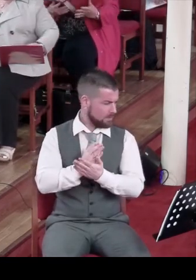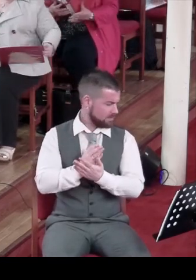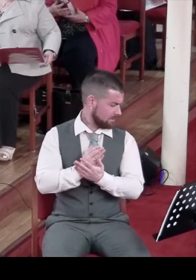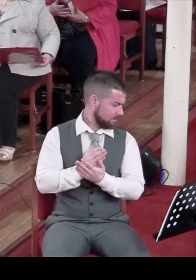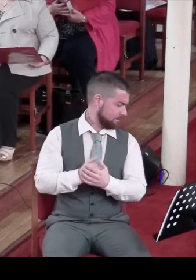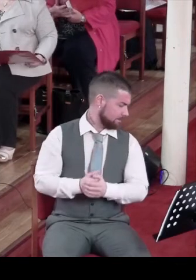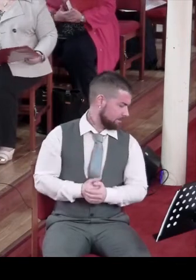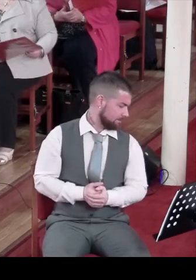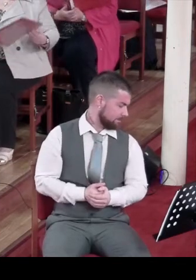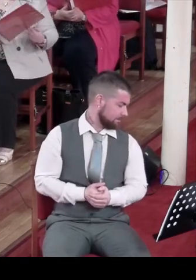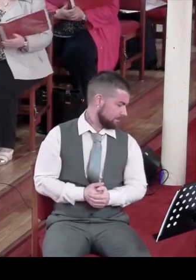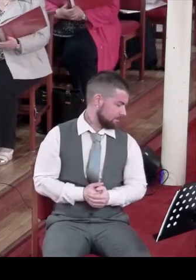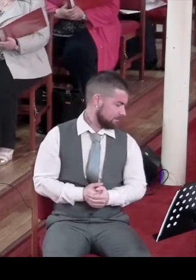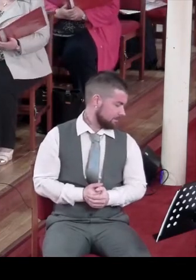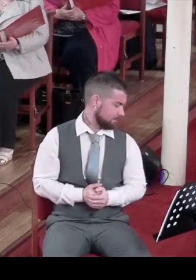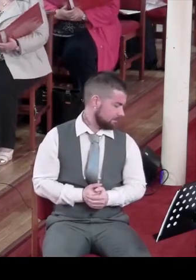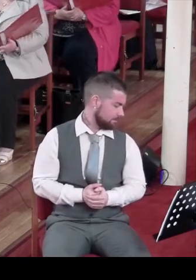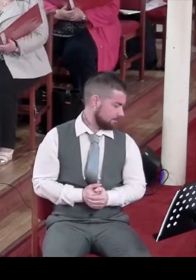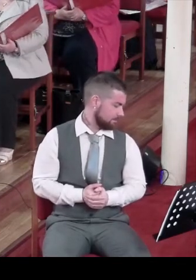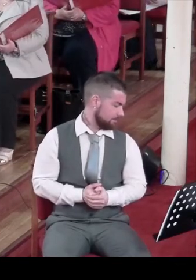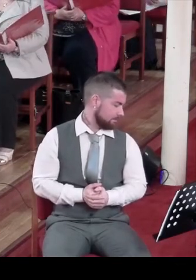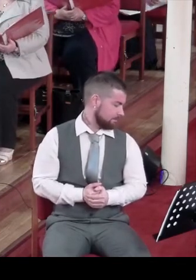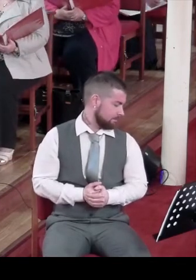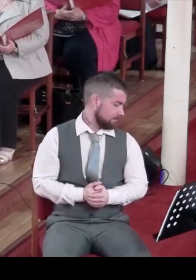there's no other way to be happy in Jesus.